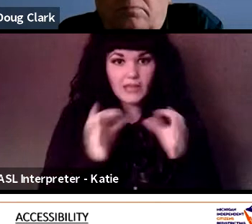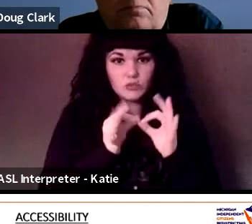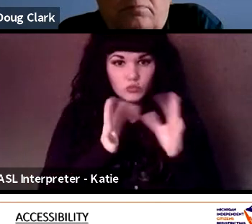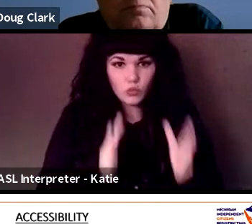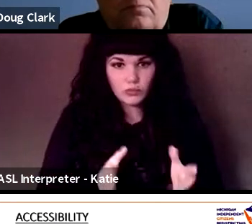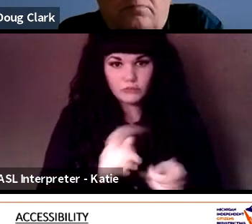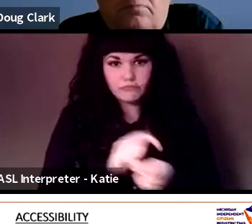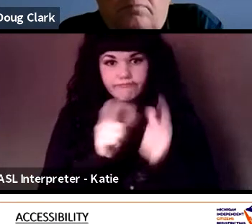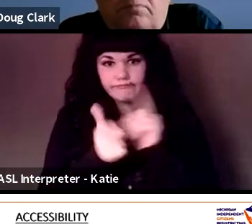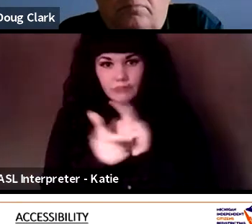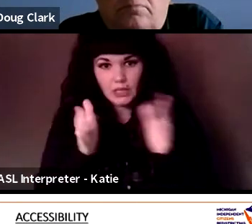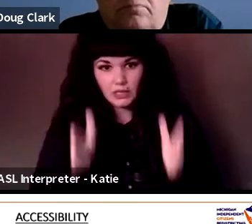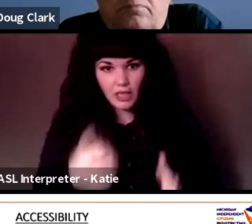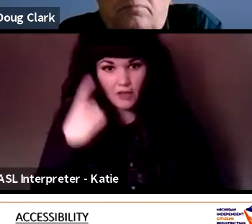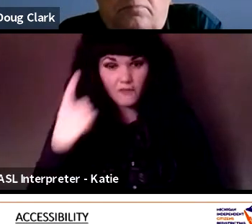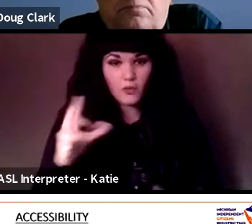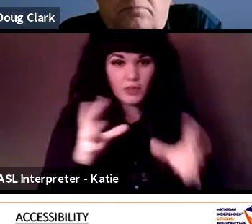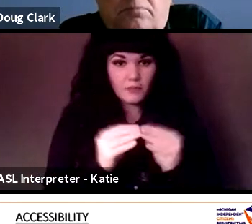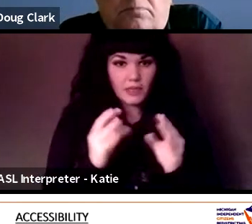us at